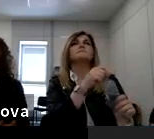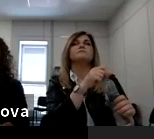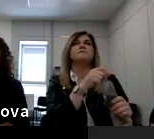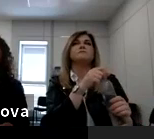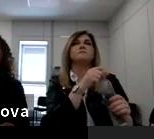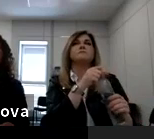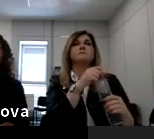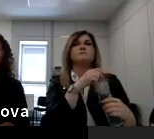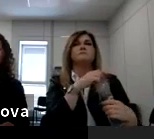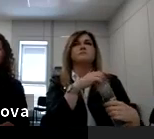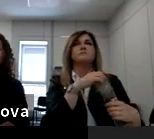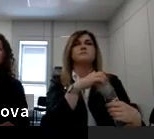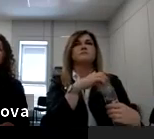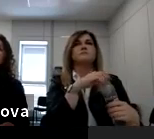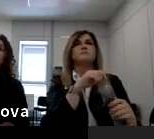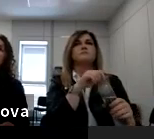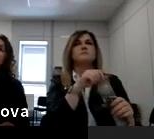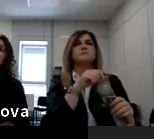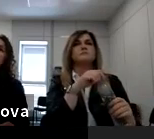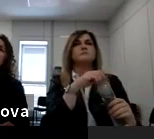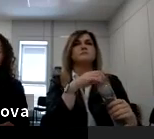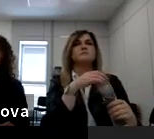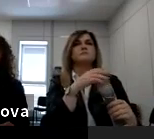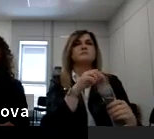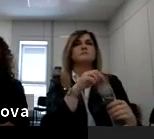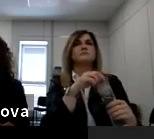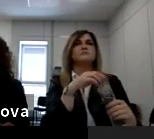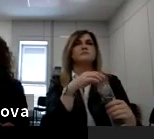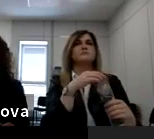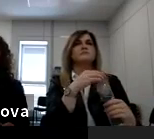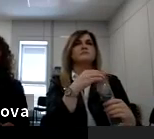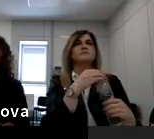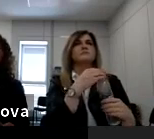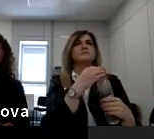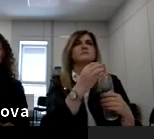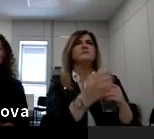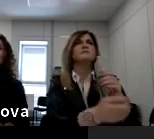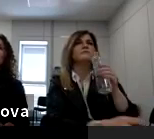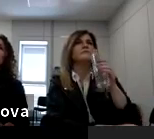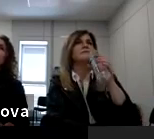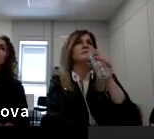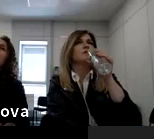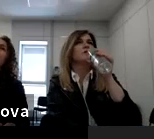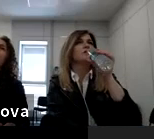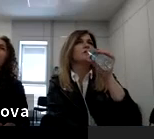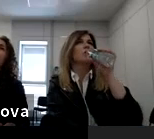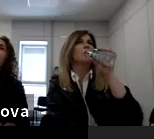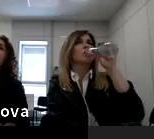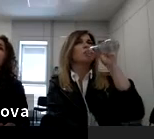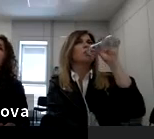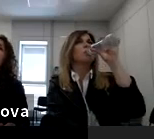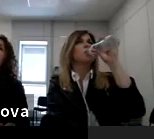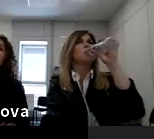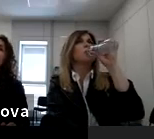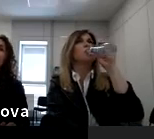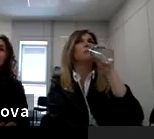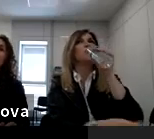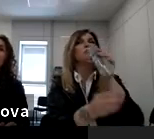and 125. But do not look at the lighting spot. Please look at the